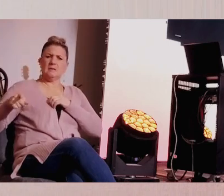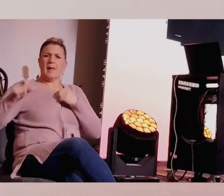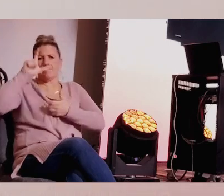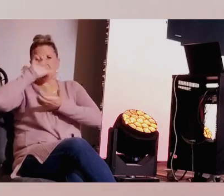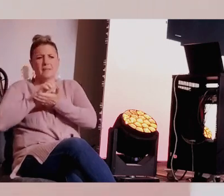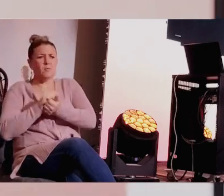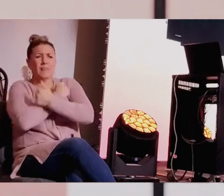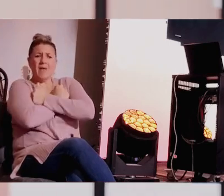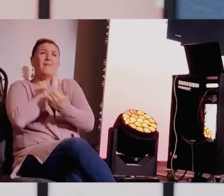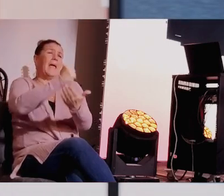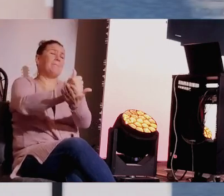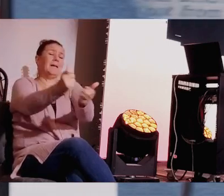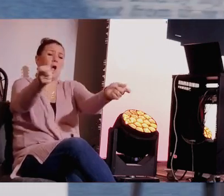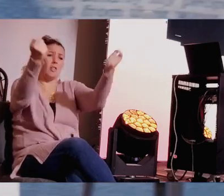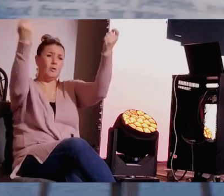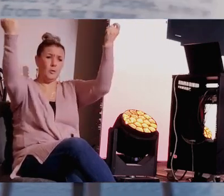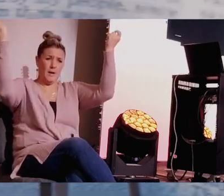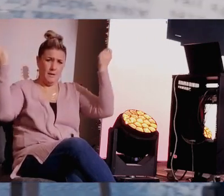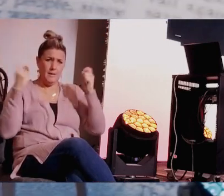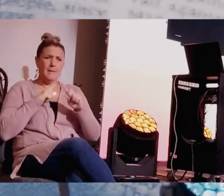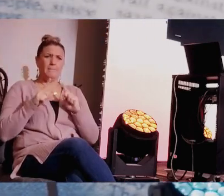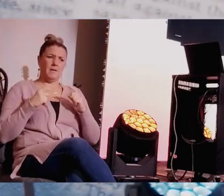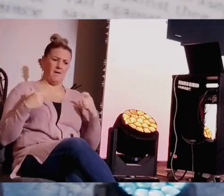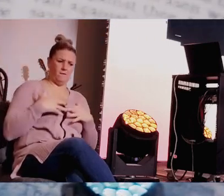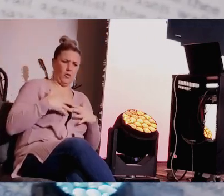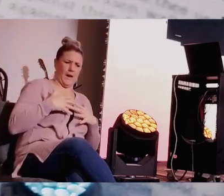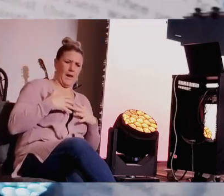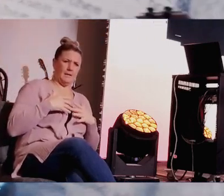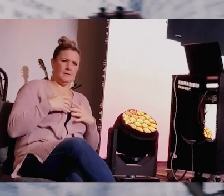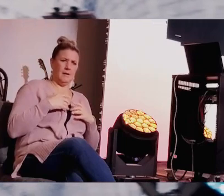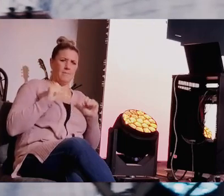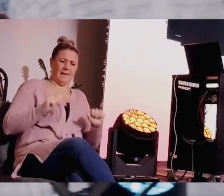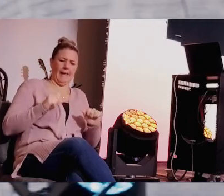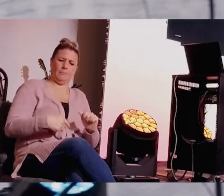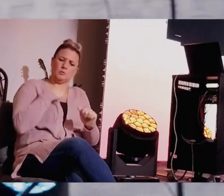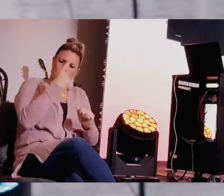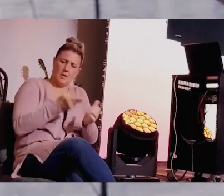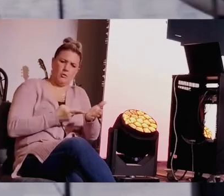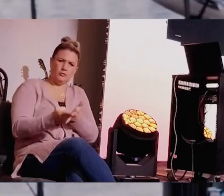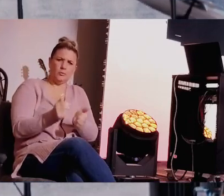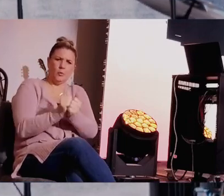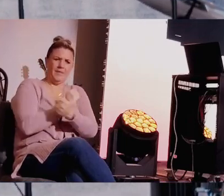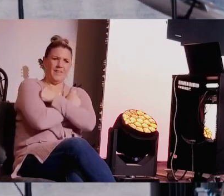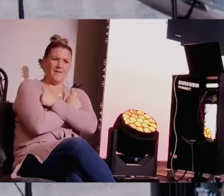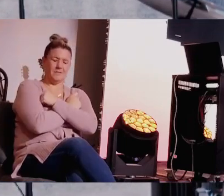love. Hallelujah. Can you say amen? Hallelujah. But then afraid of telling the truth in love.